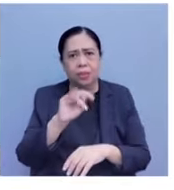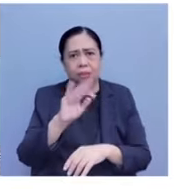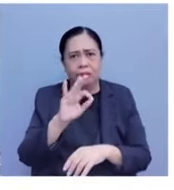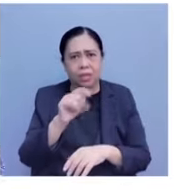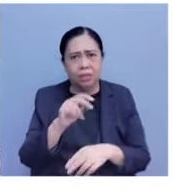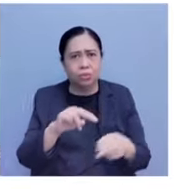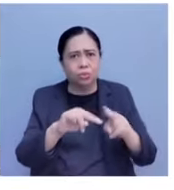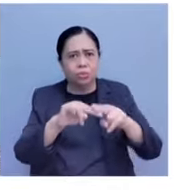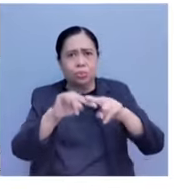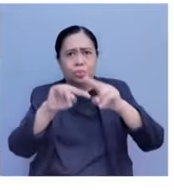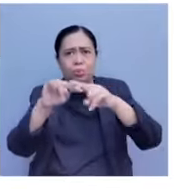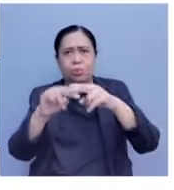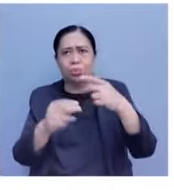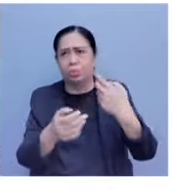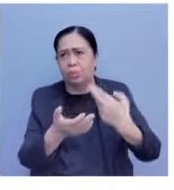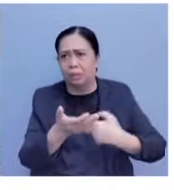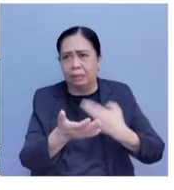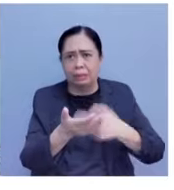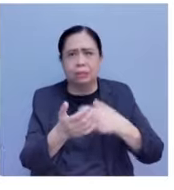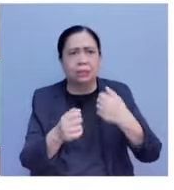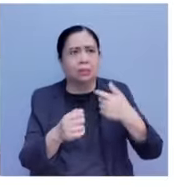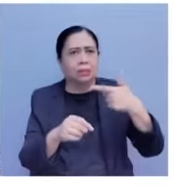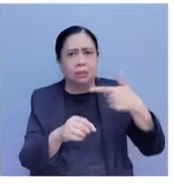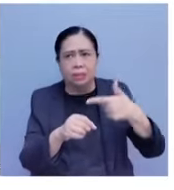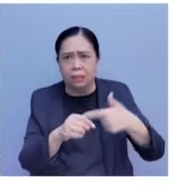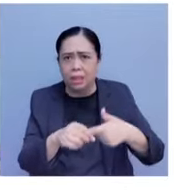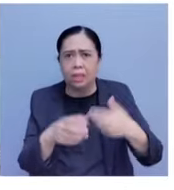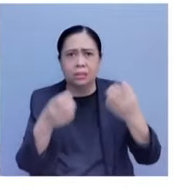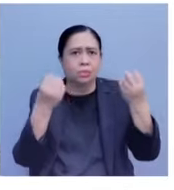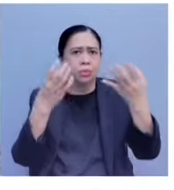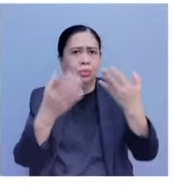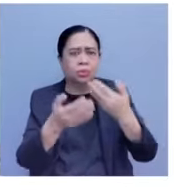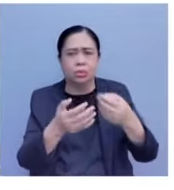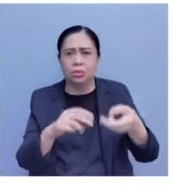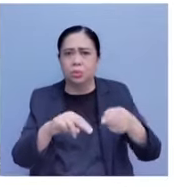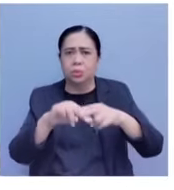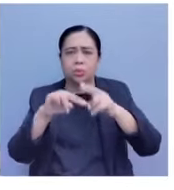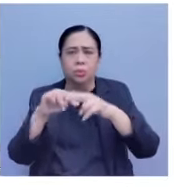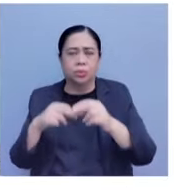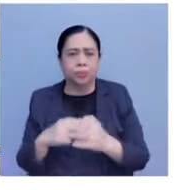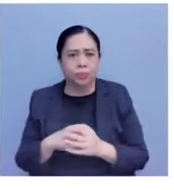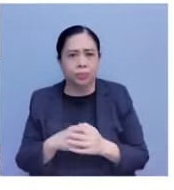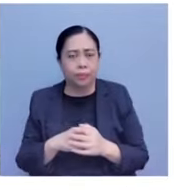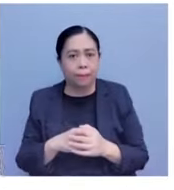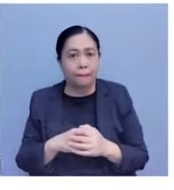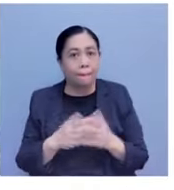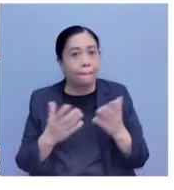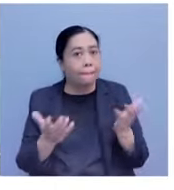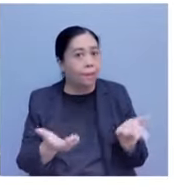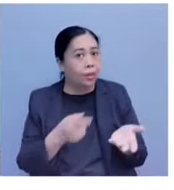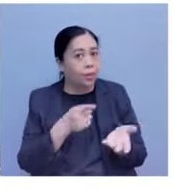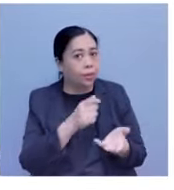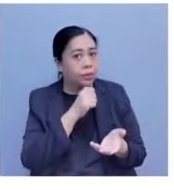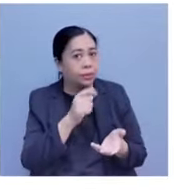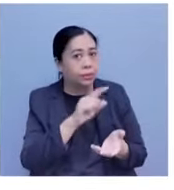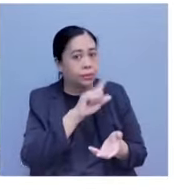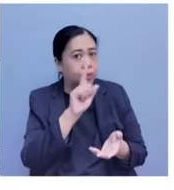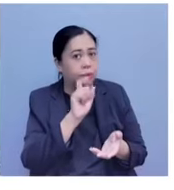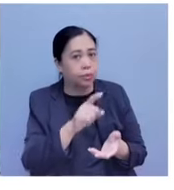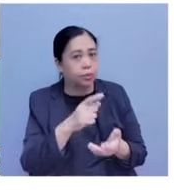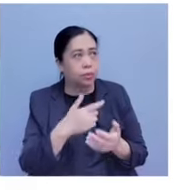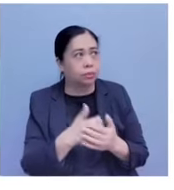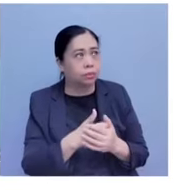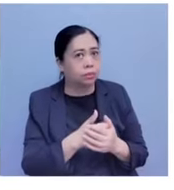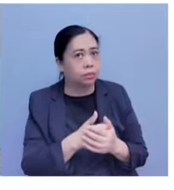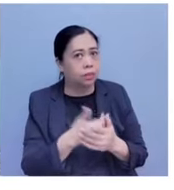rising prices, in rise in gas and other commodities, Carmina. Now, Attorney Colmenares, you're not just questioning